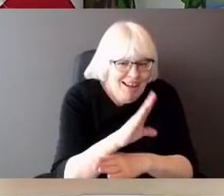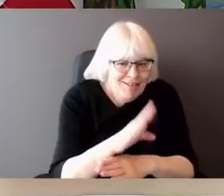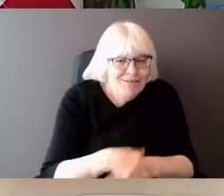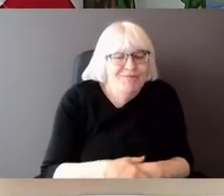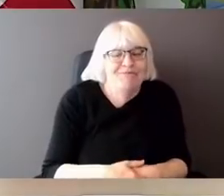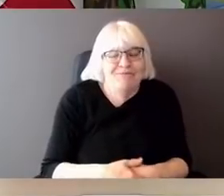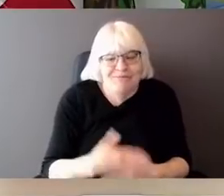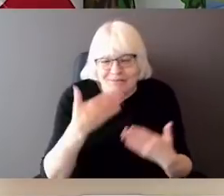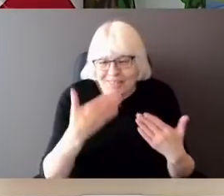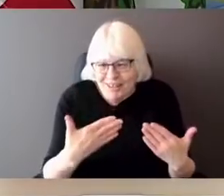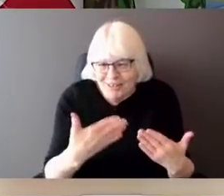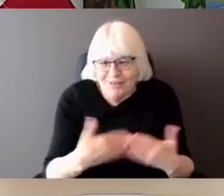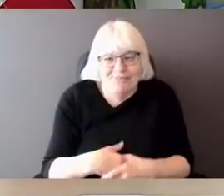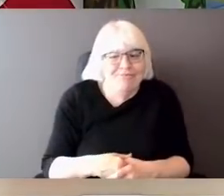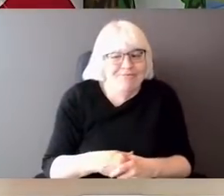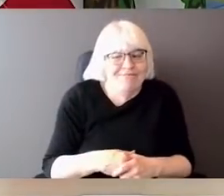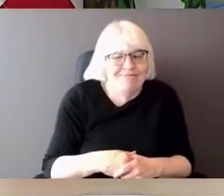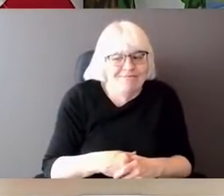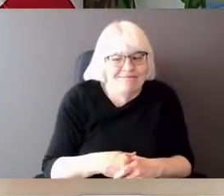Guardian?